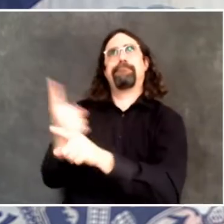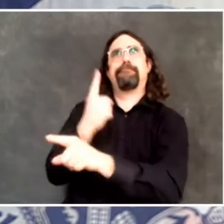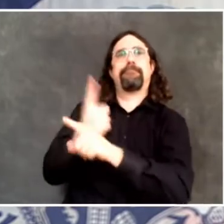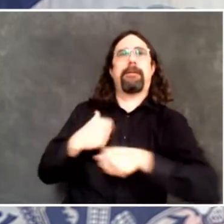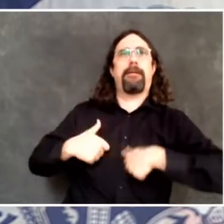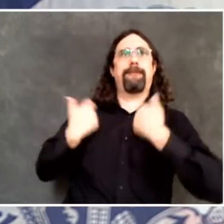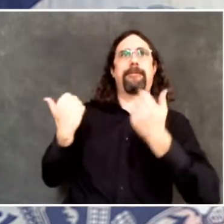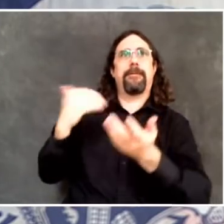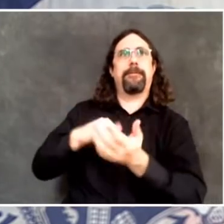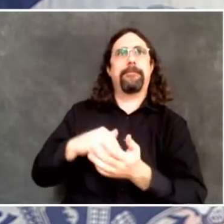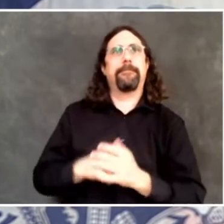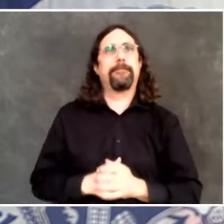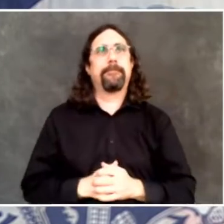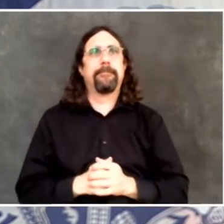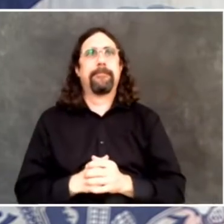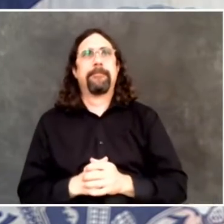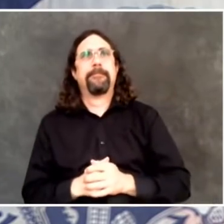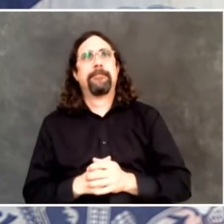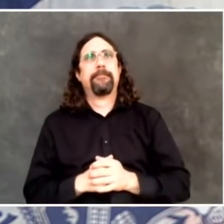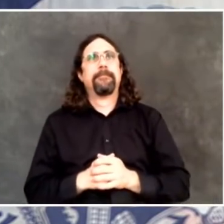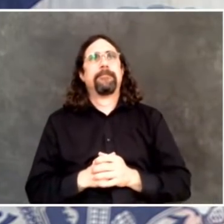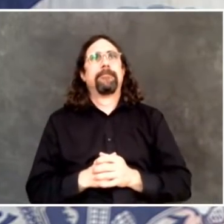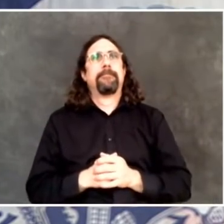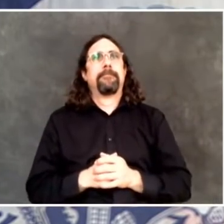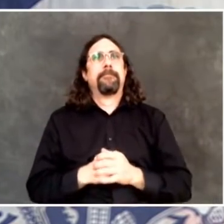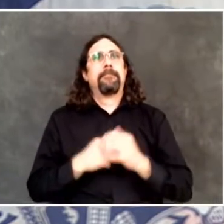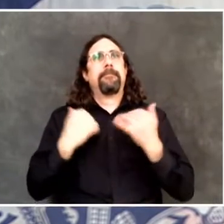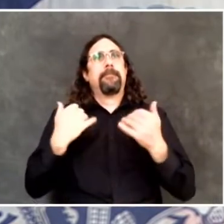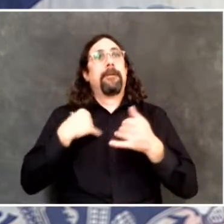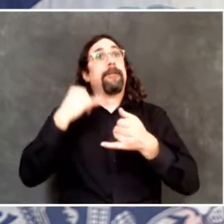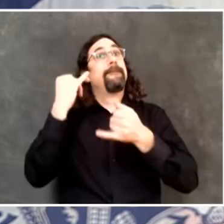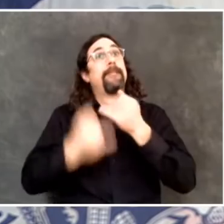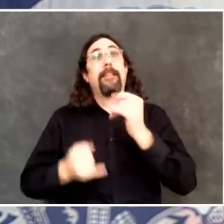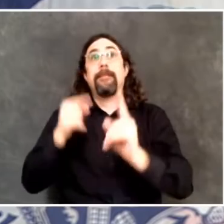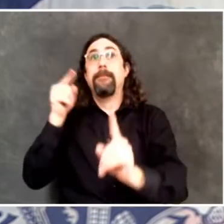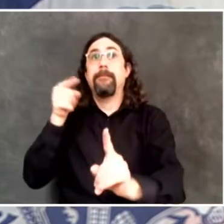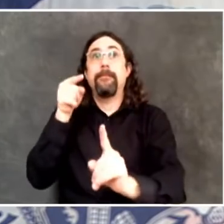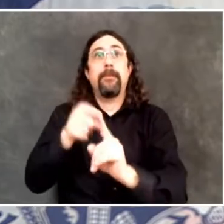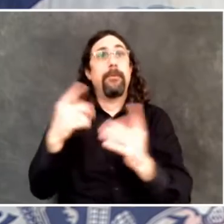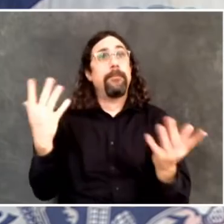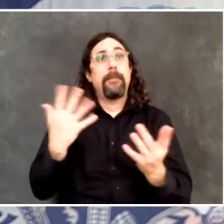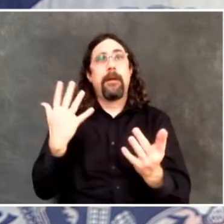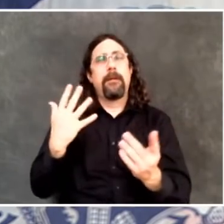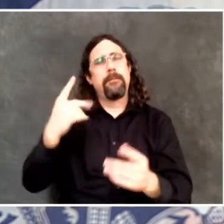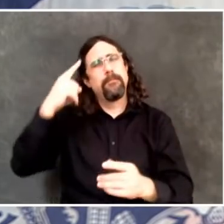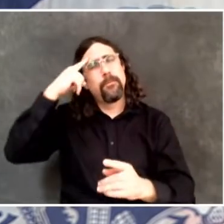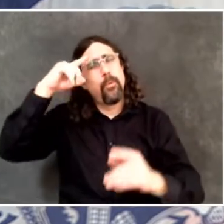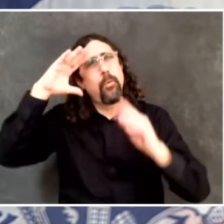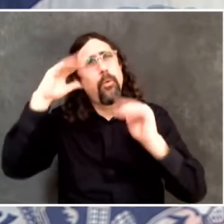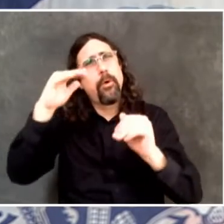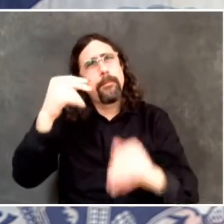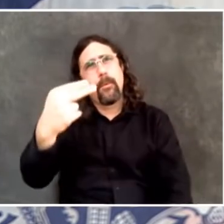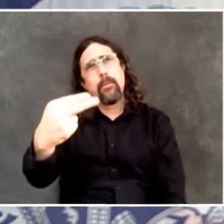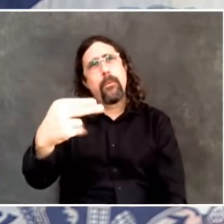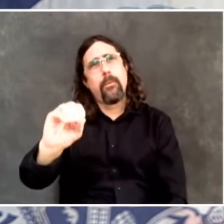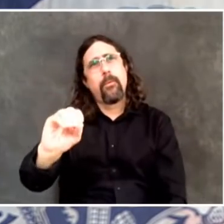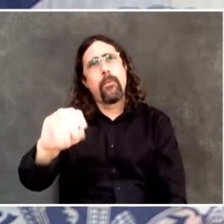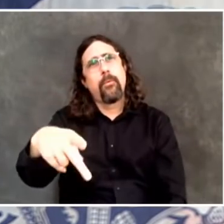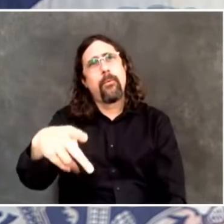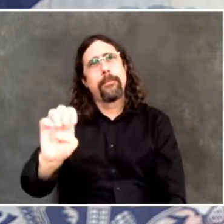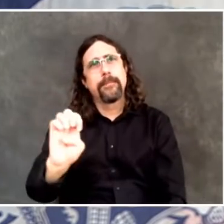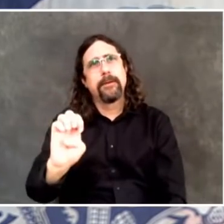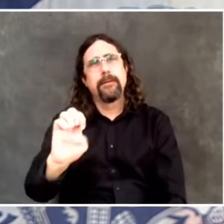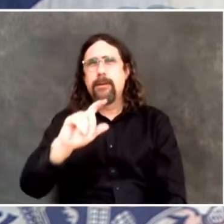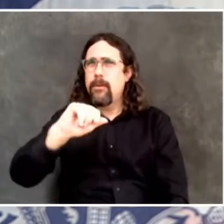that we all need hope. We all need hope, and when we see good news, when we see something that's working, we need to talk about it, we